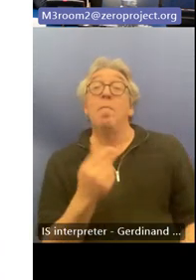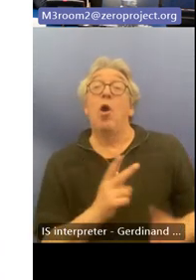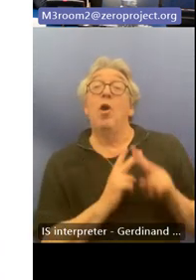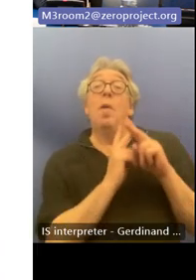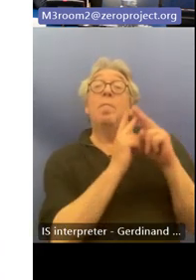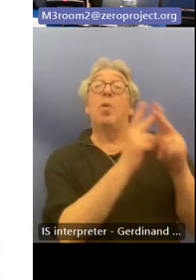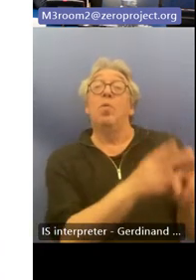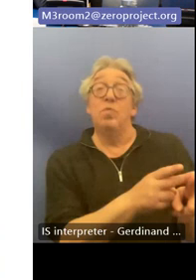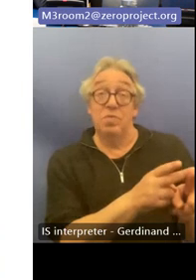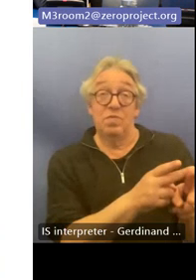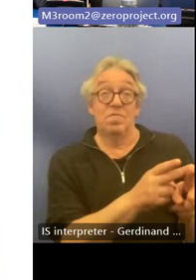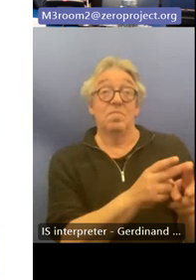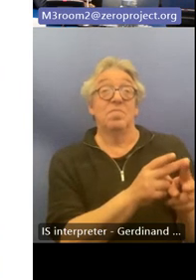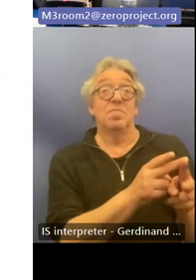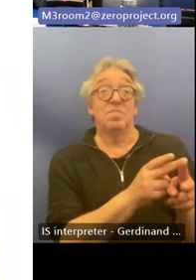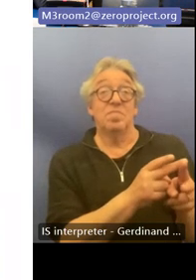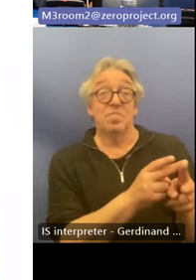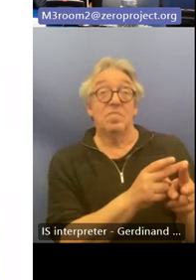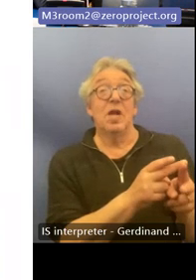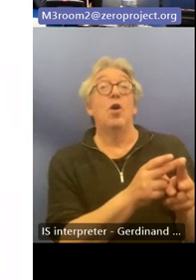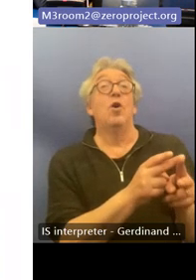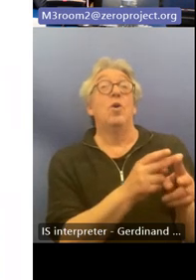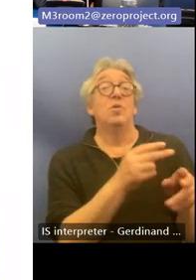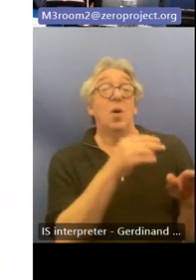income generation activity so that they can